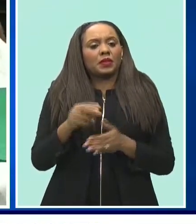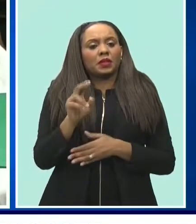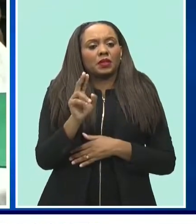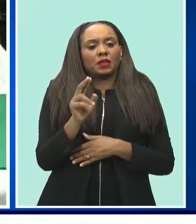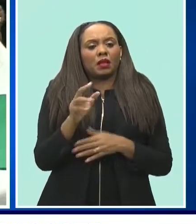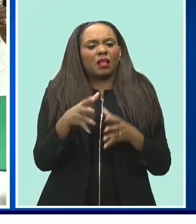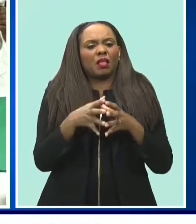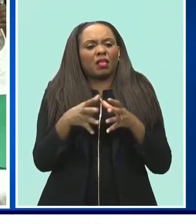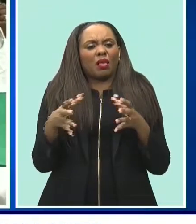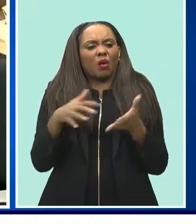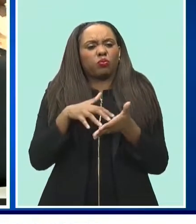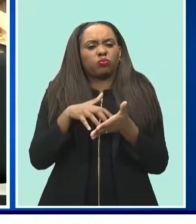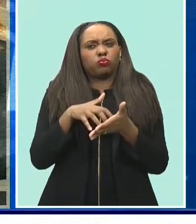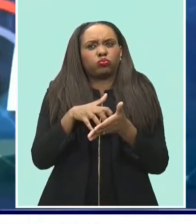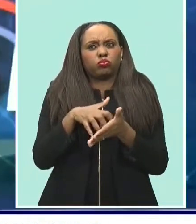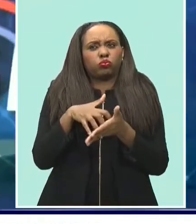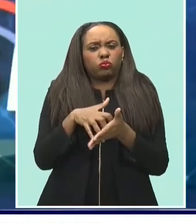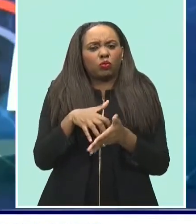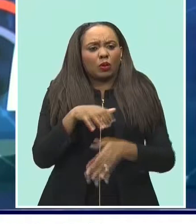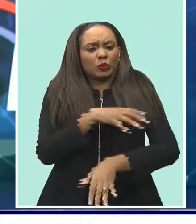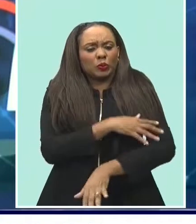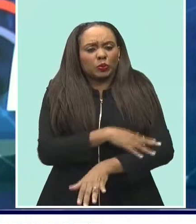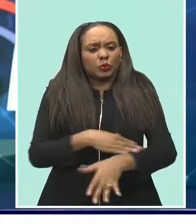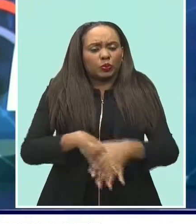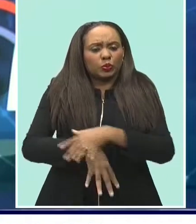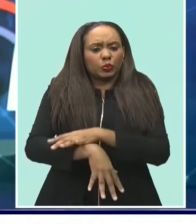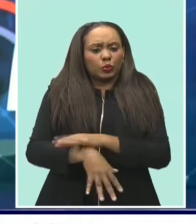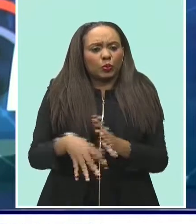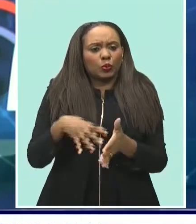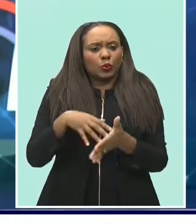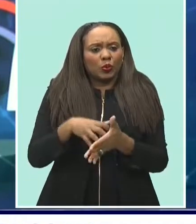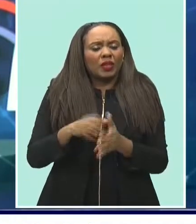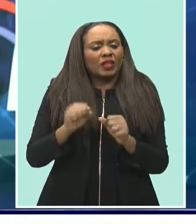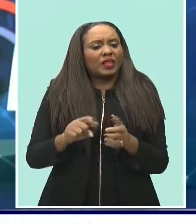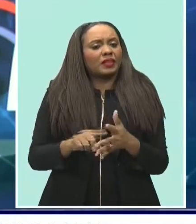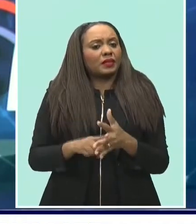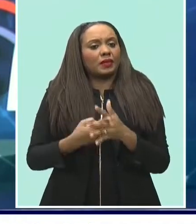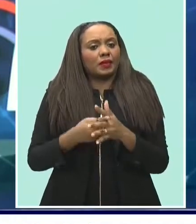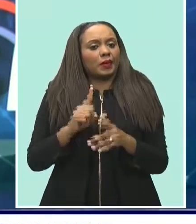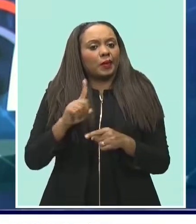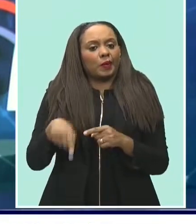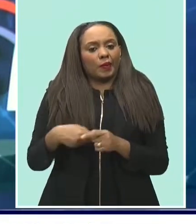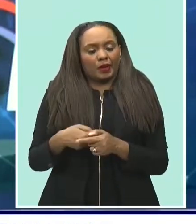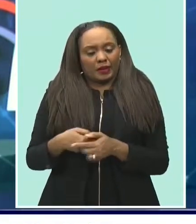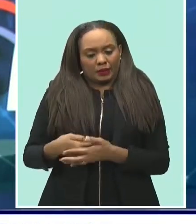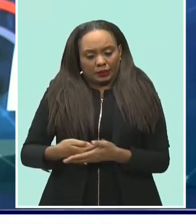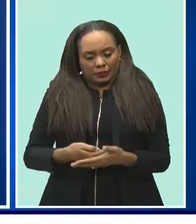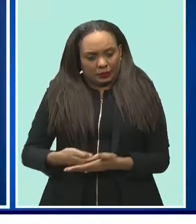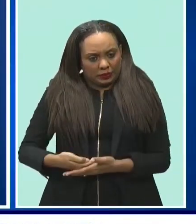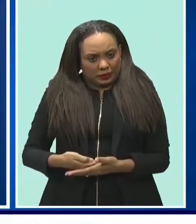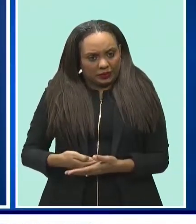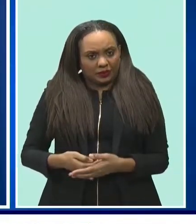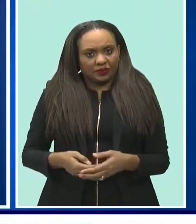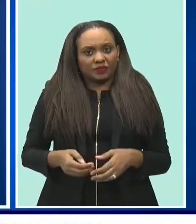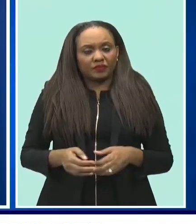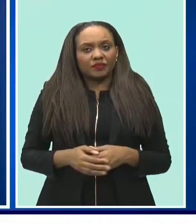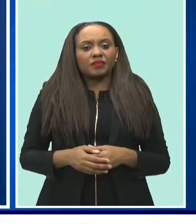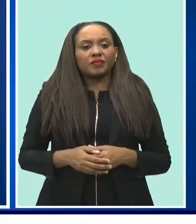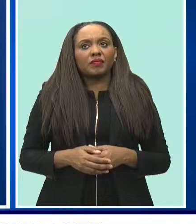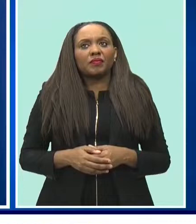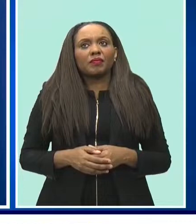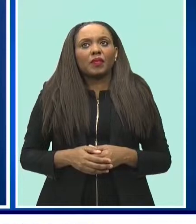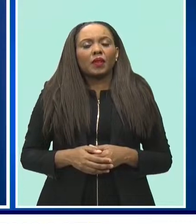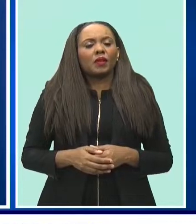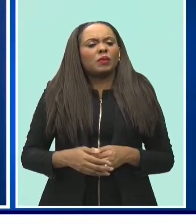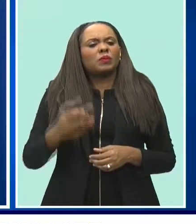of neuromuscular weakness, can present itself as early as the newborn stage. We see new cases